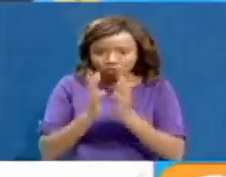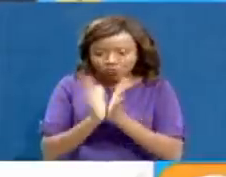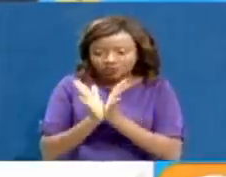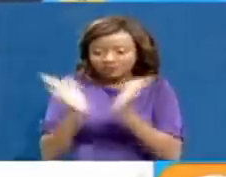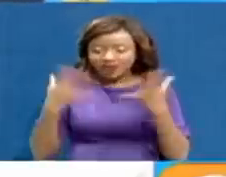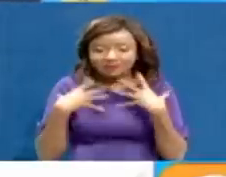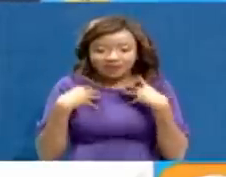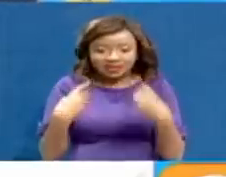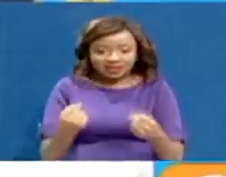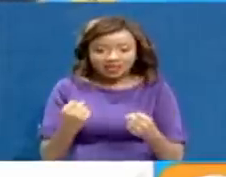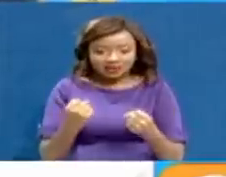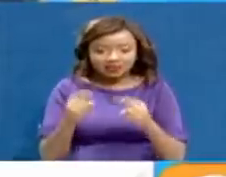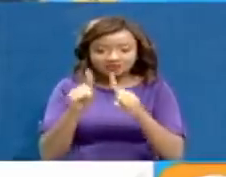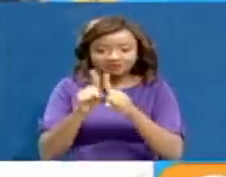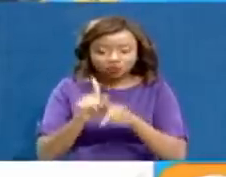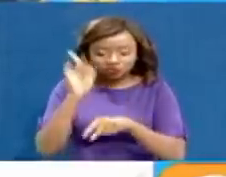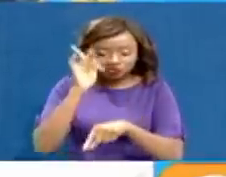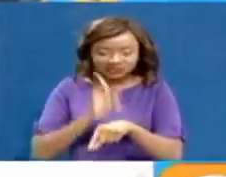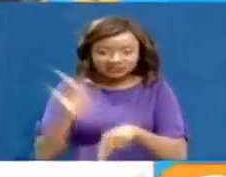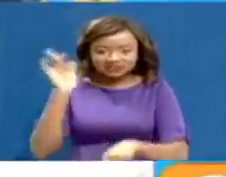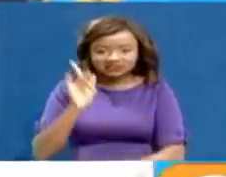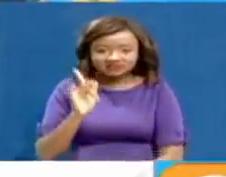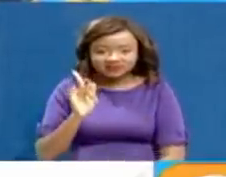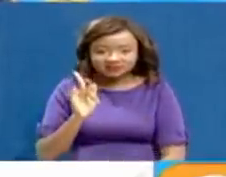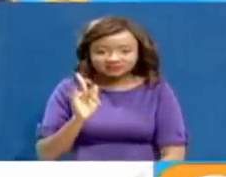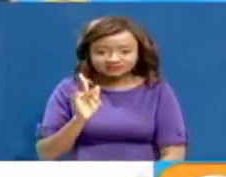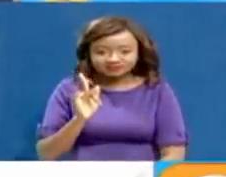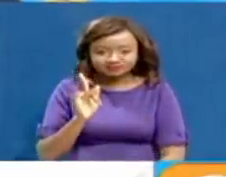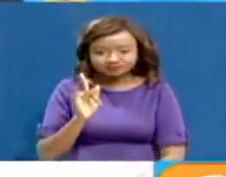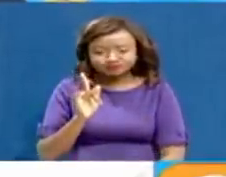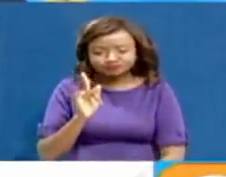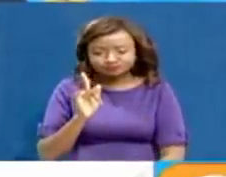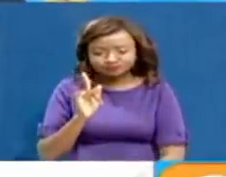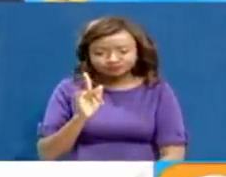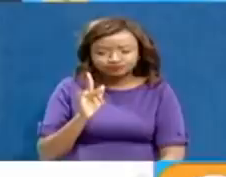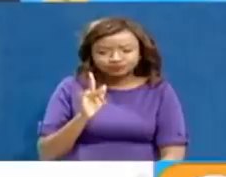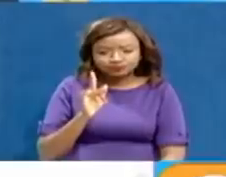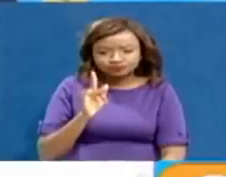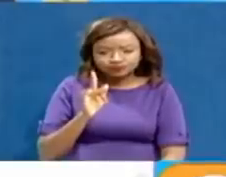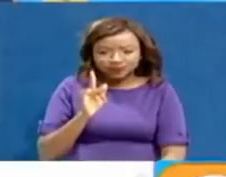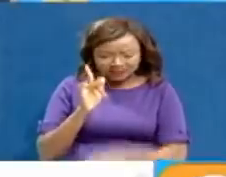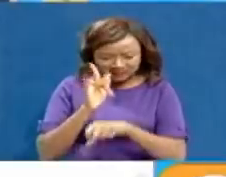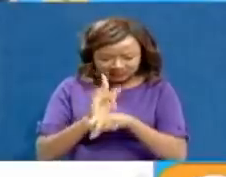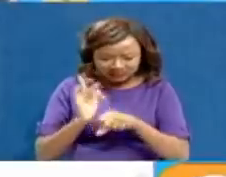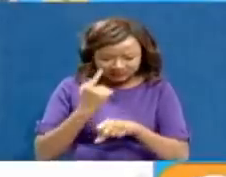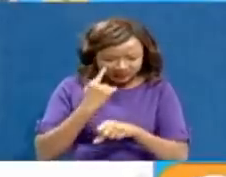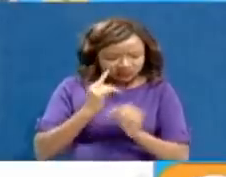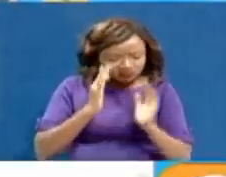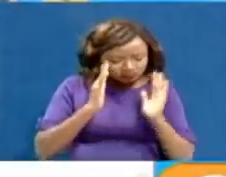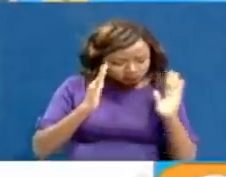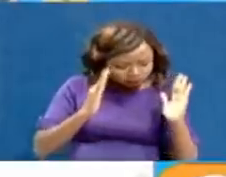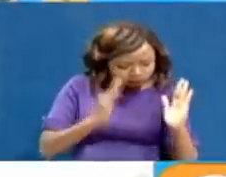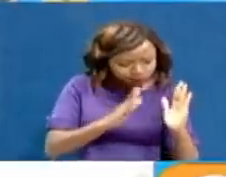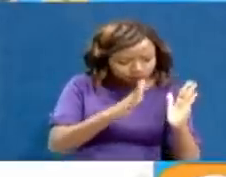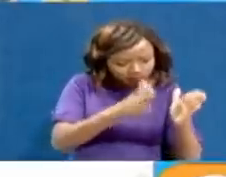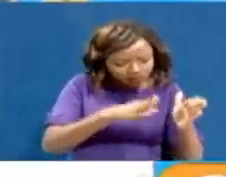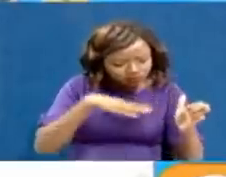health and sensitivity to the dead are concerned. However,